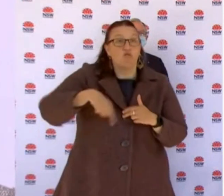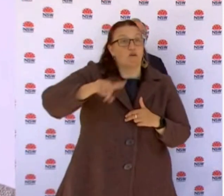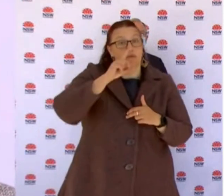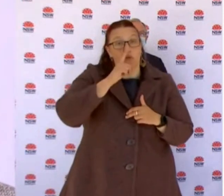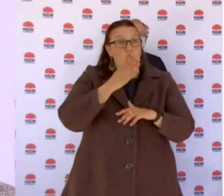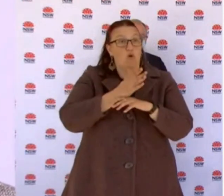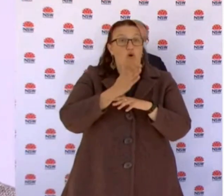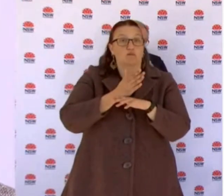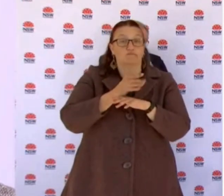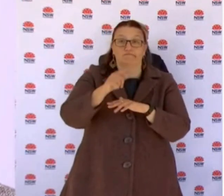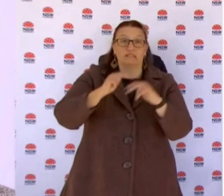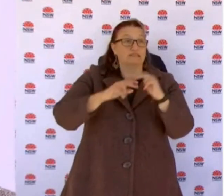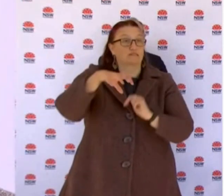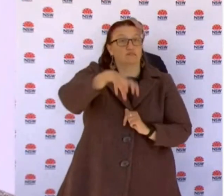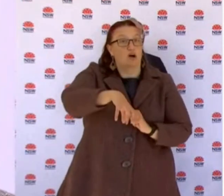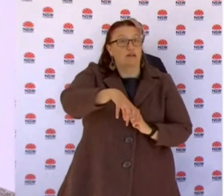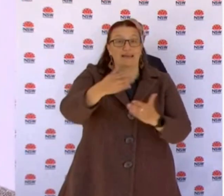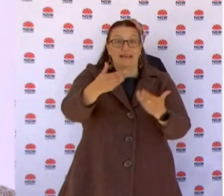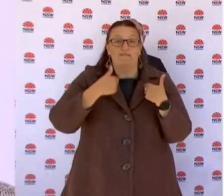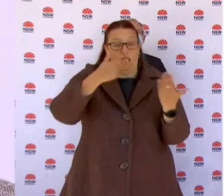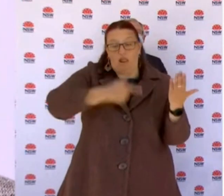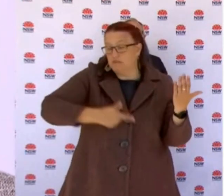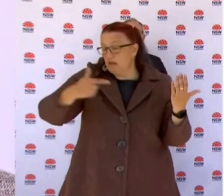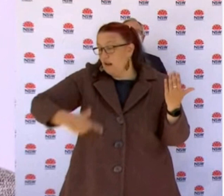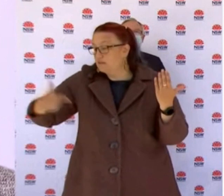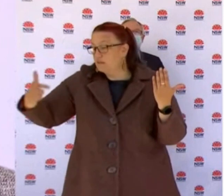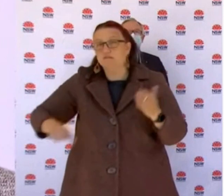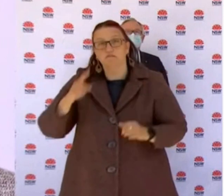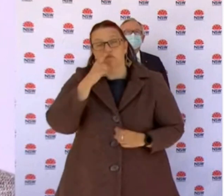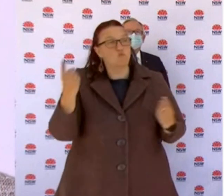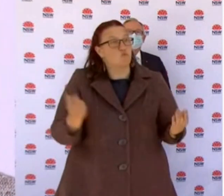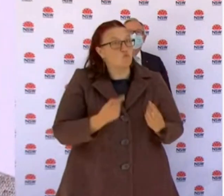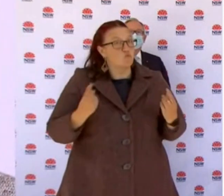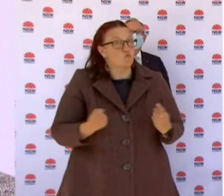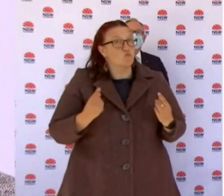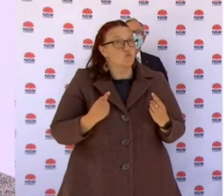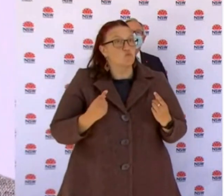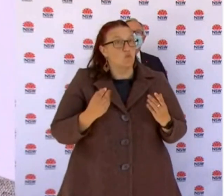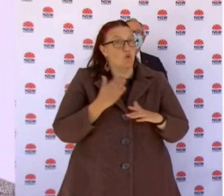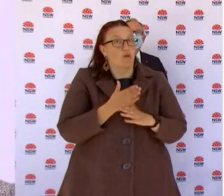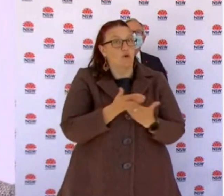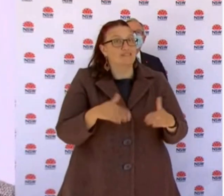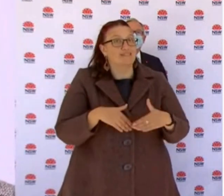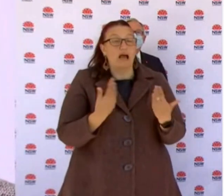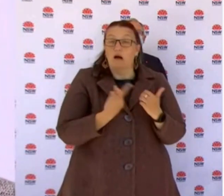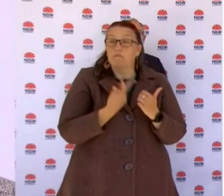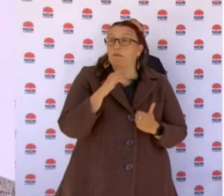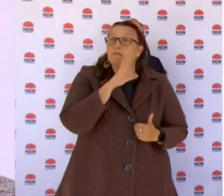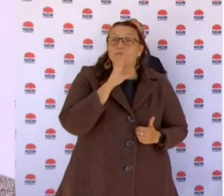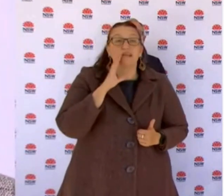line lists of people that worked at those workplaces, but just in case those records are inaccurate, we are making that public